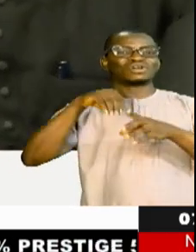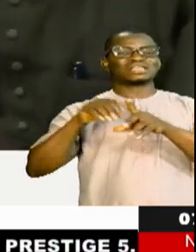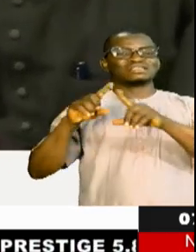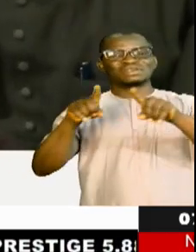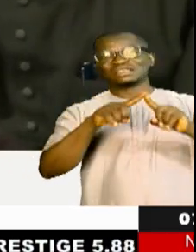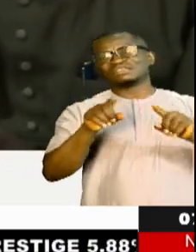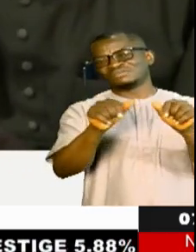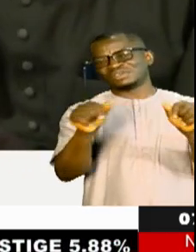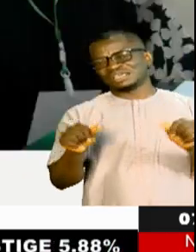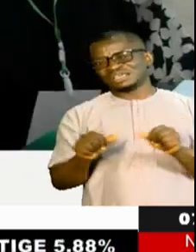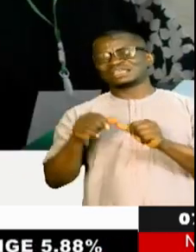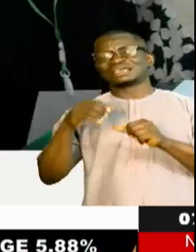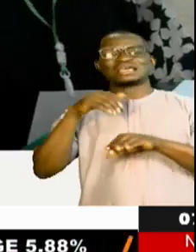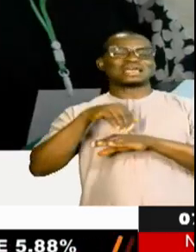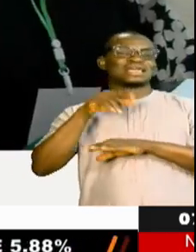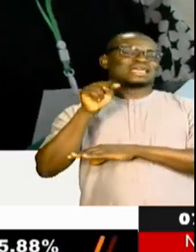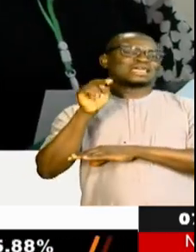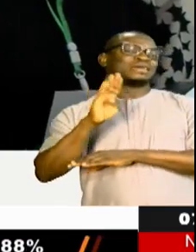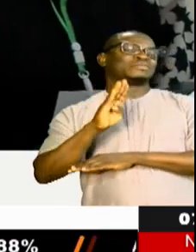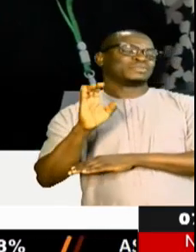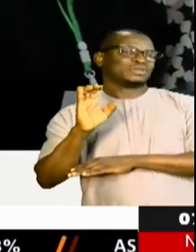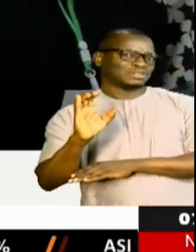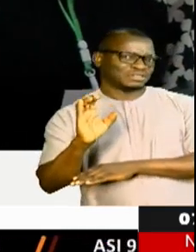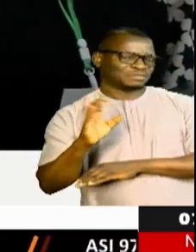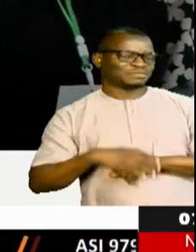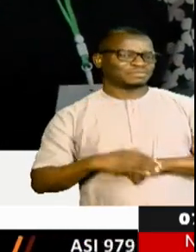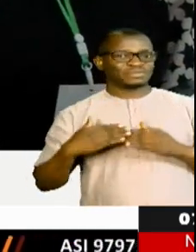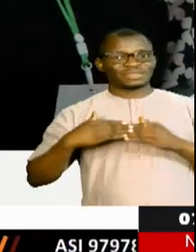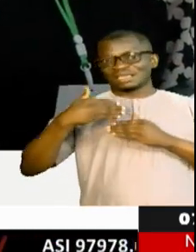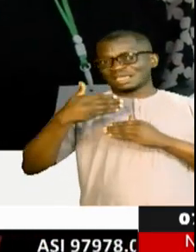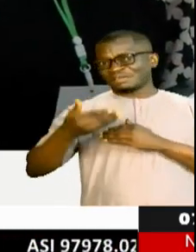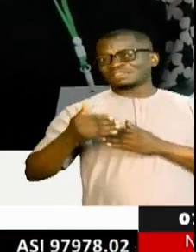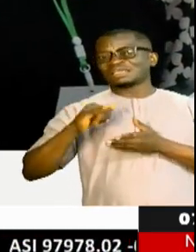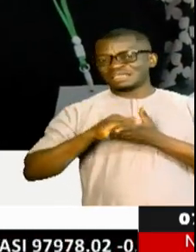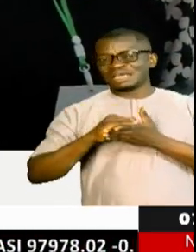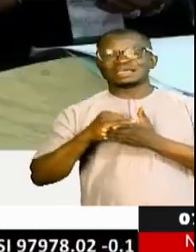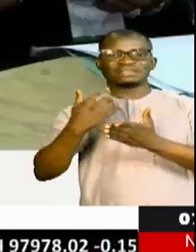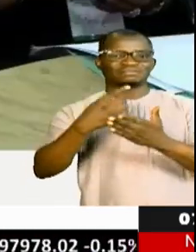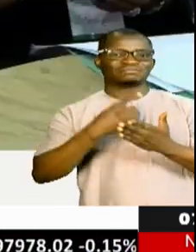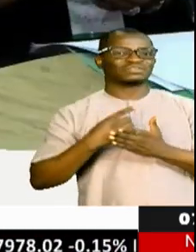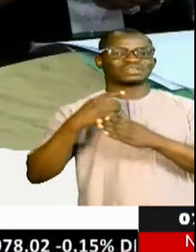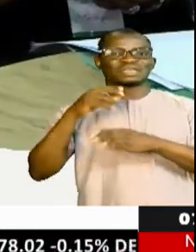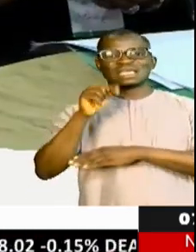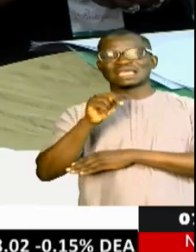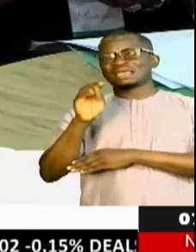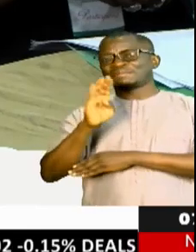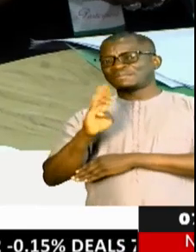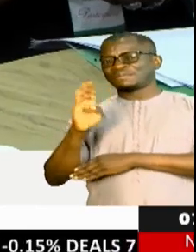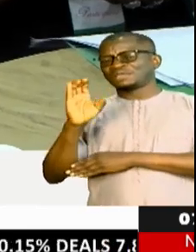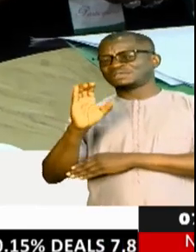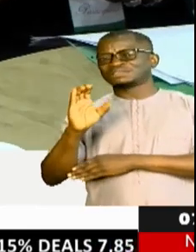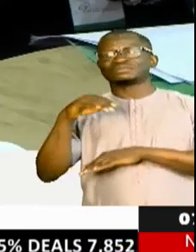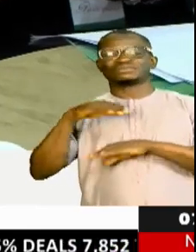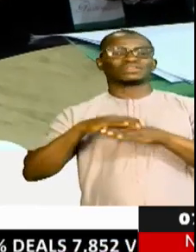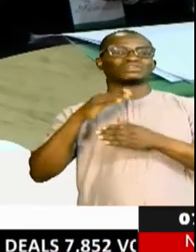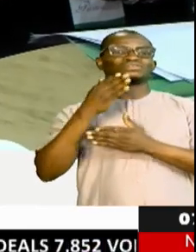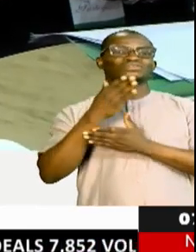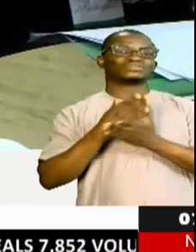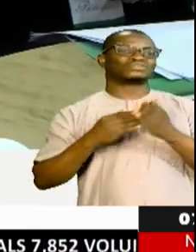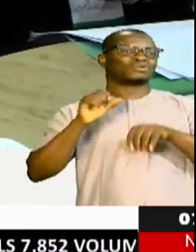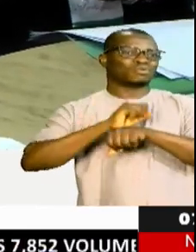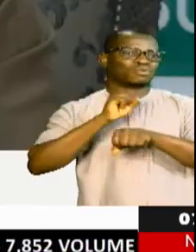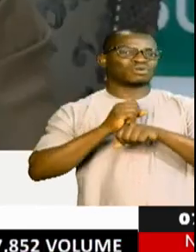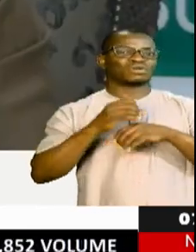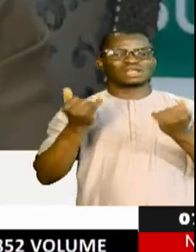officials of the NBC since 2014. Following breakthrough in talks brokered by the NBC, the groundwork for continuation of the